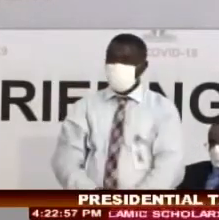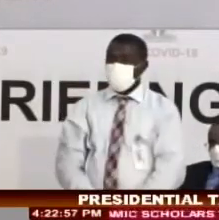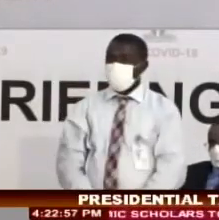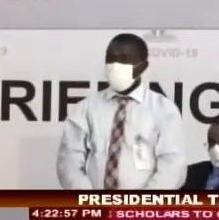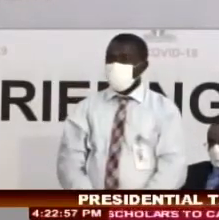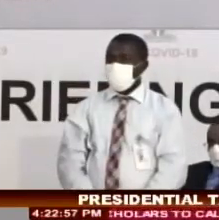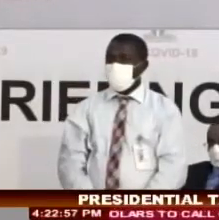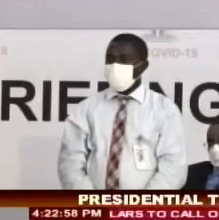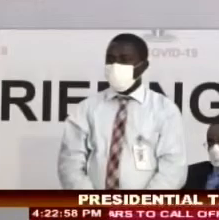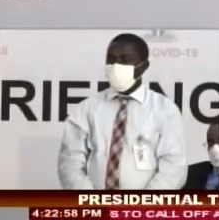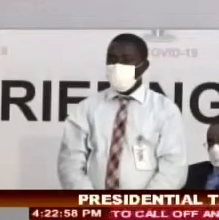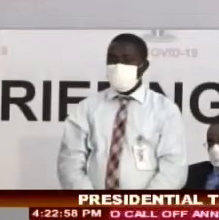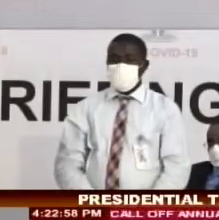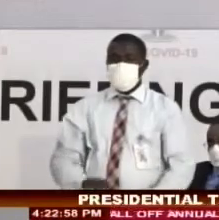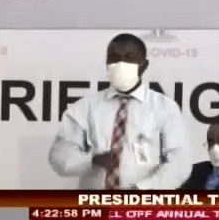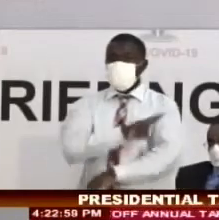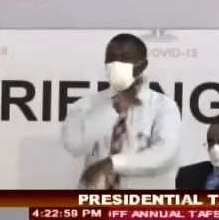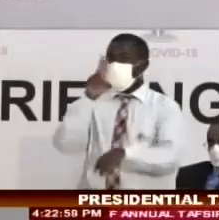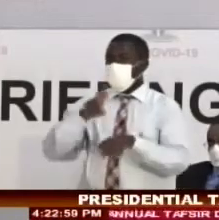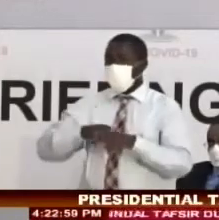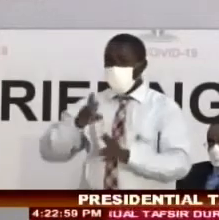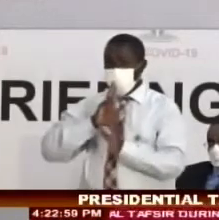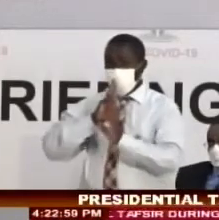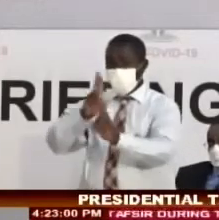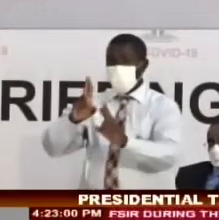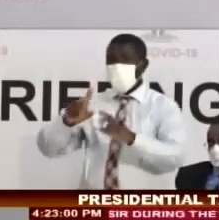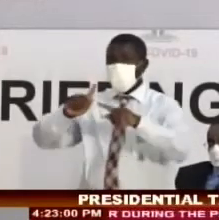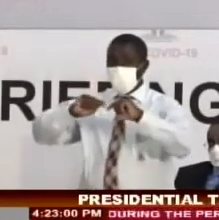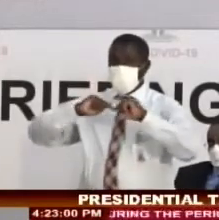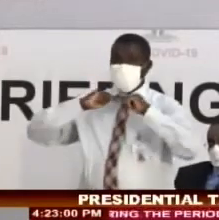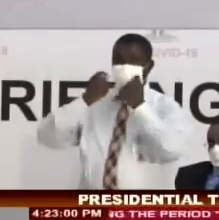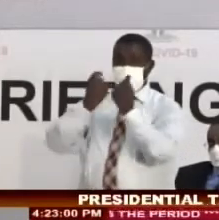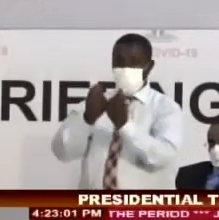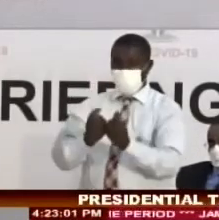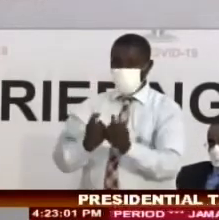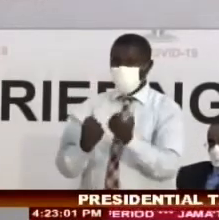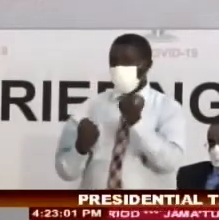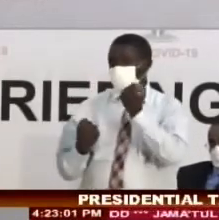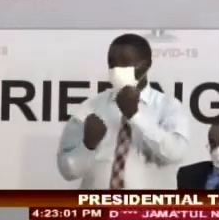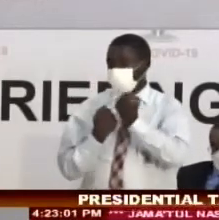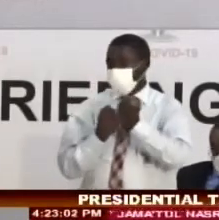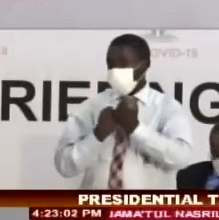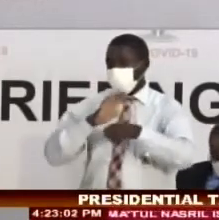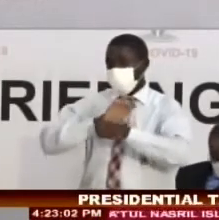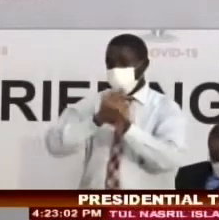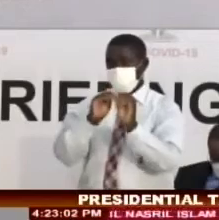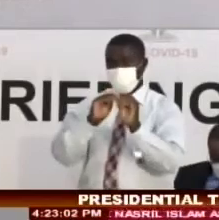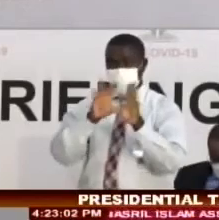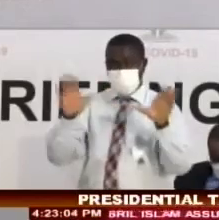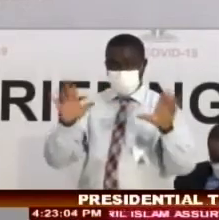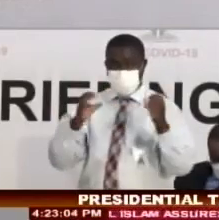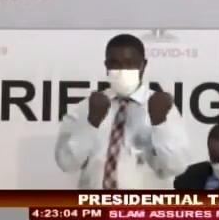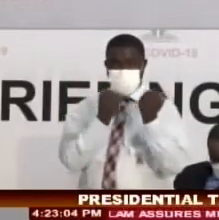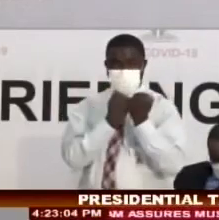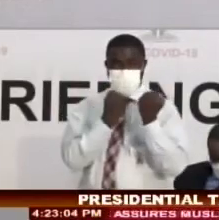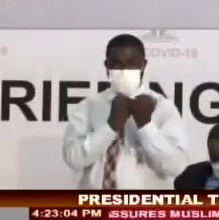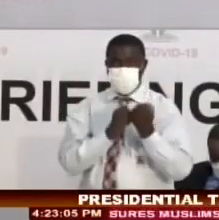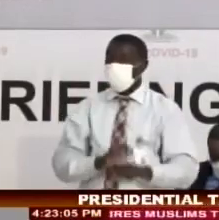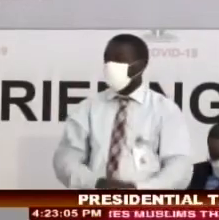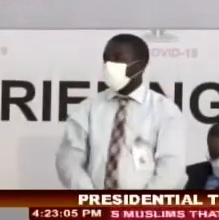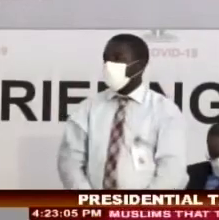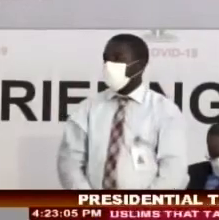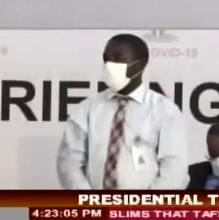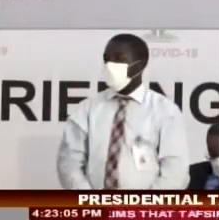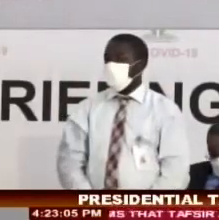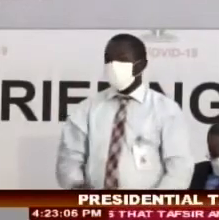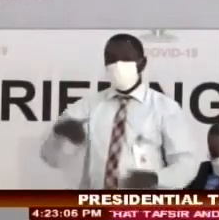The National Rapid Response Team supporting the COVID-19 response in each affected